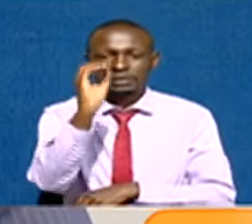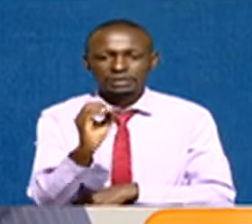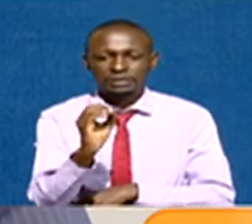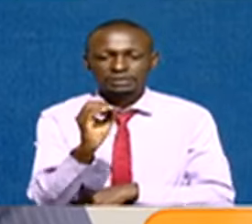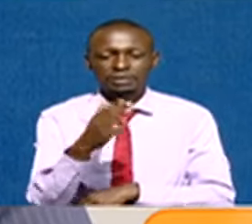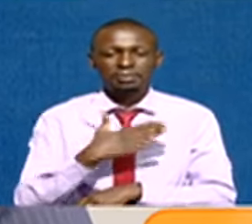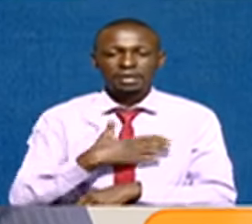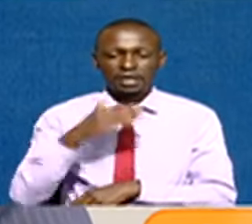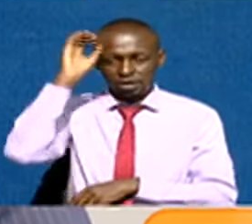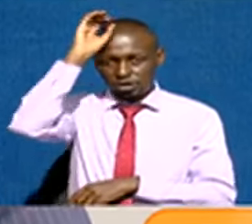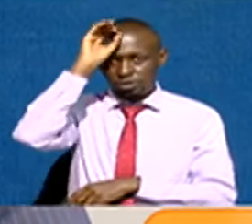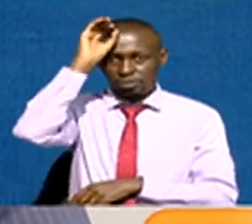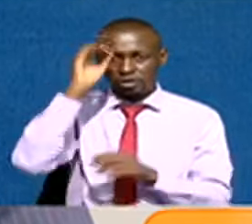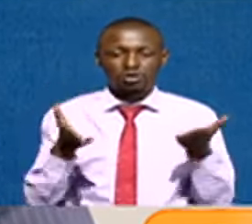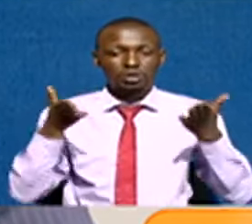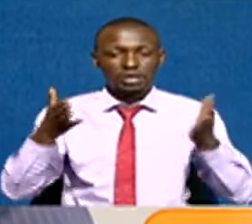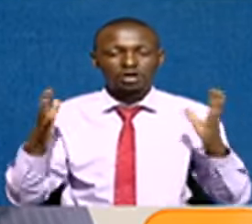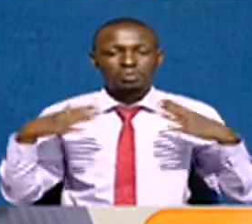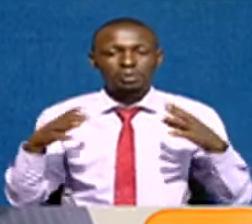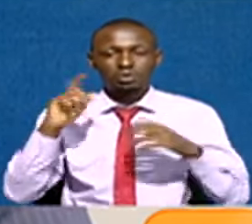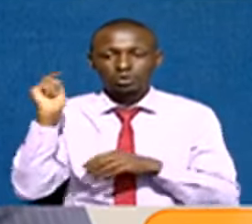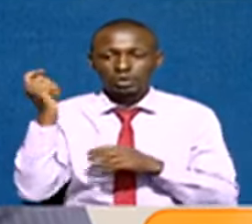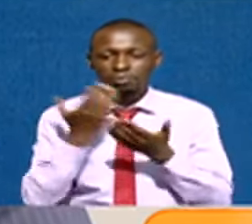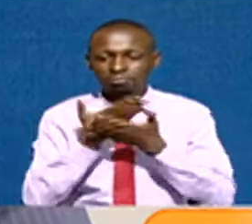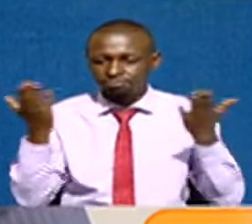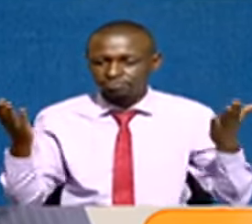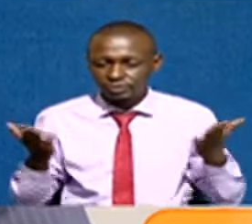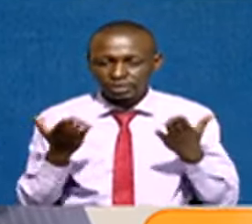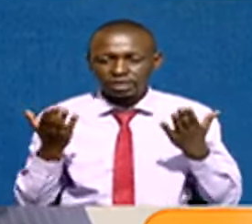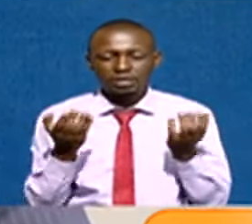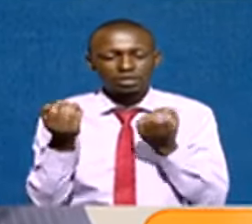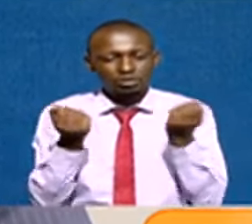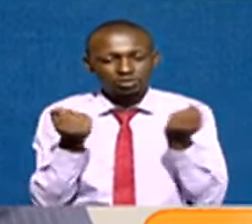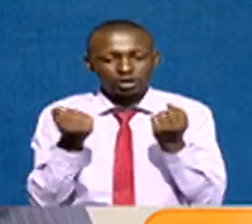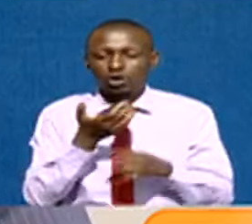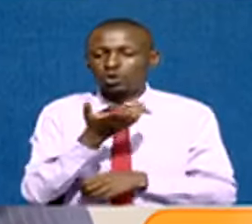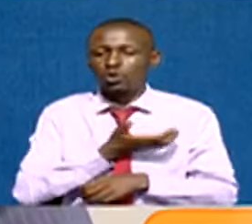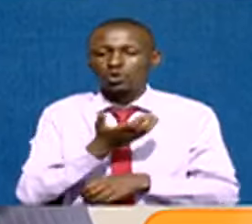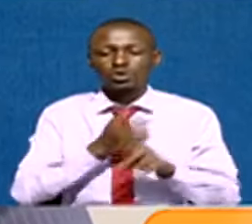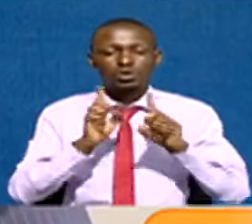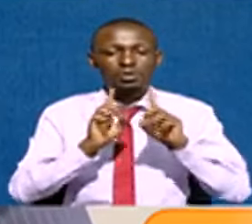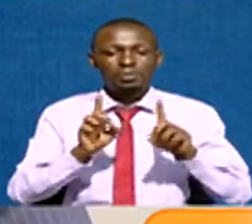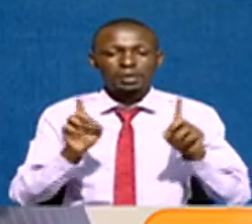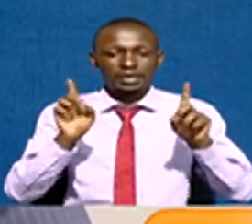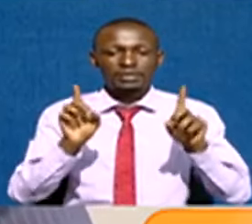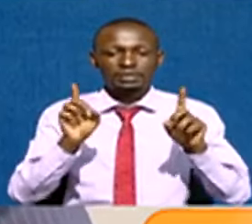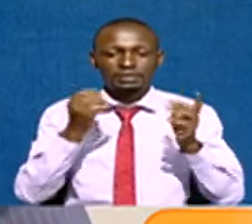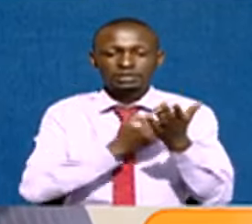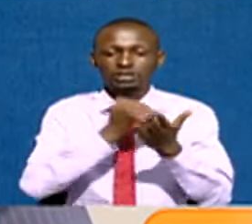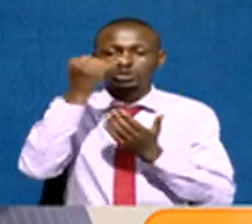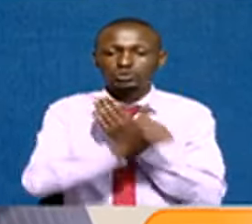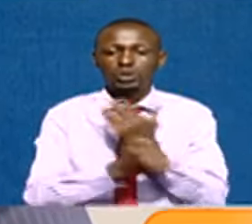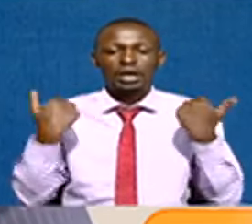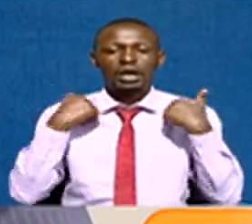moment, there is people in Kenya who own cars who do not have even that particular.